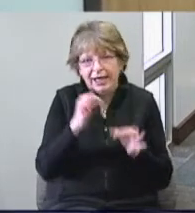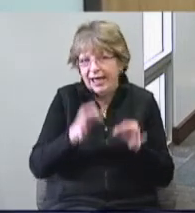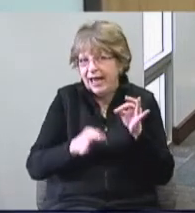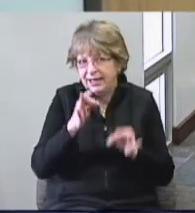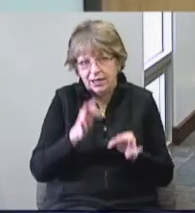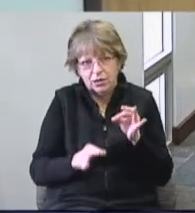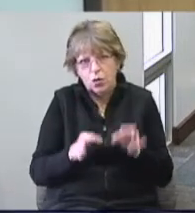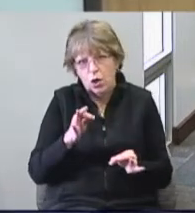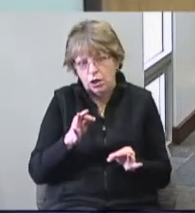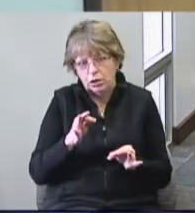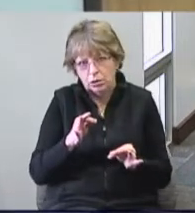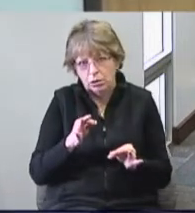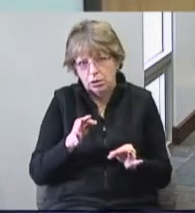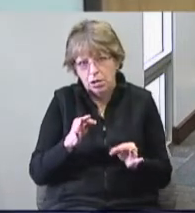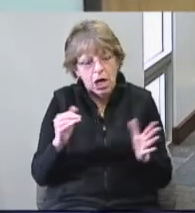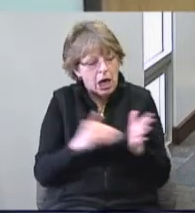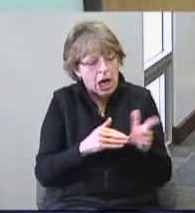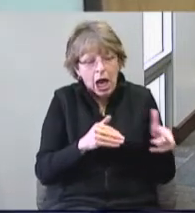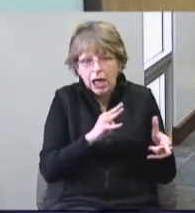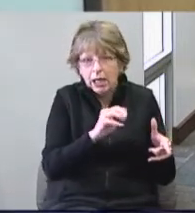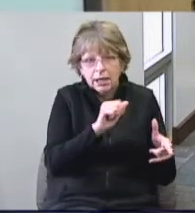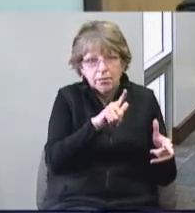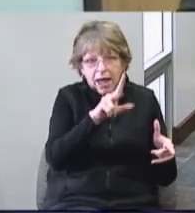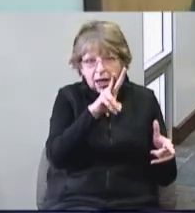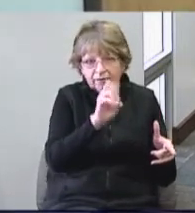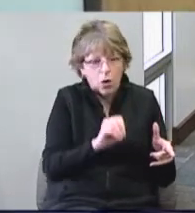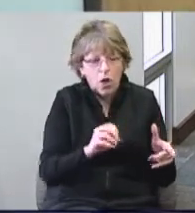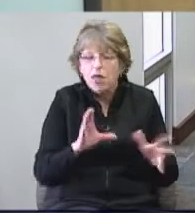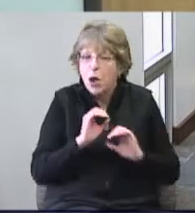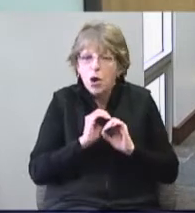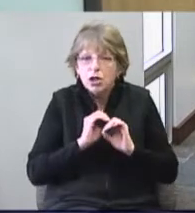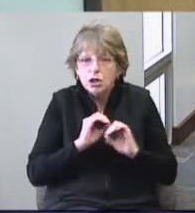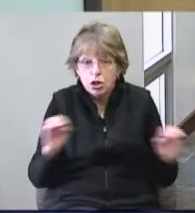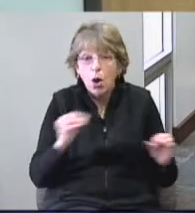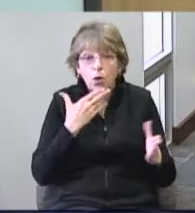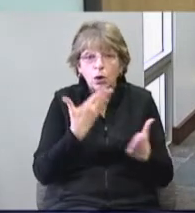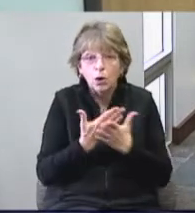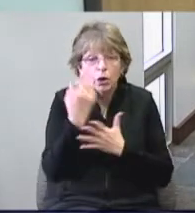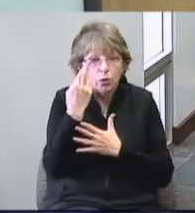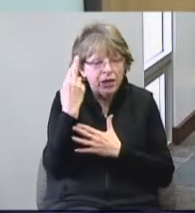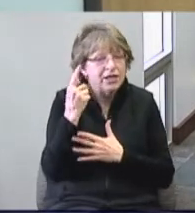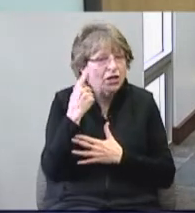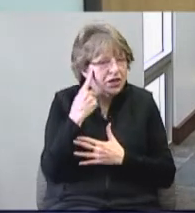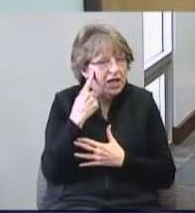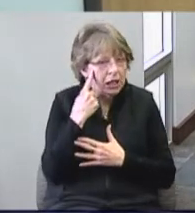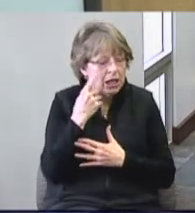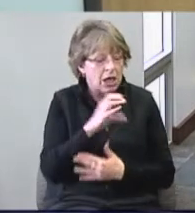There is no valid reason to believe that Officer Malvo could not